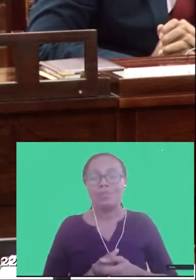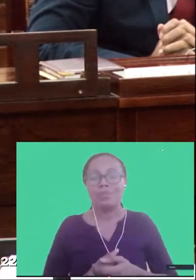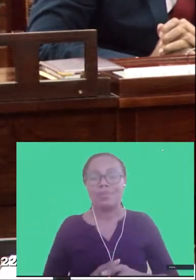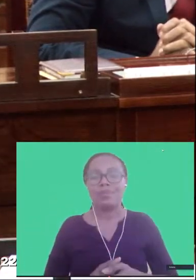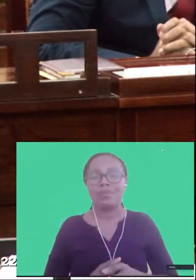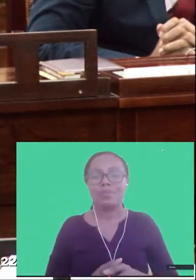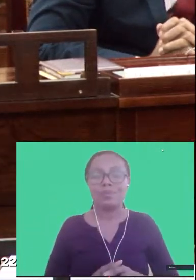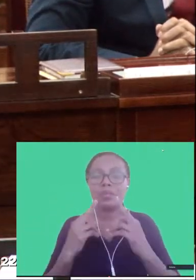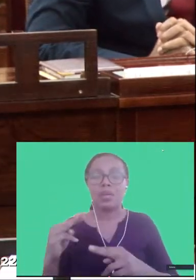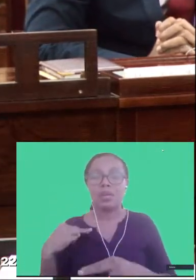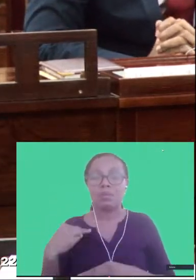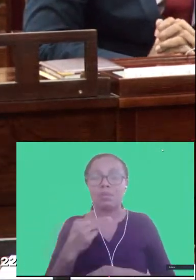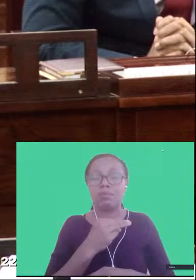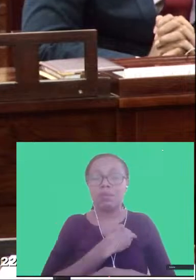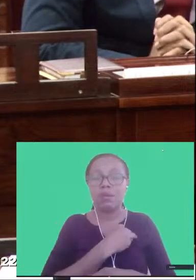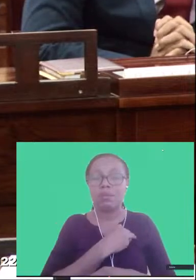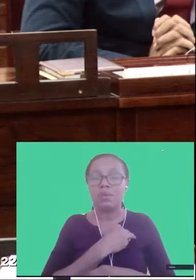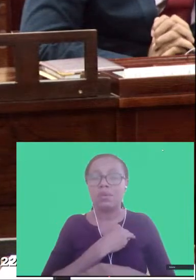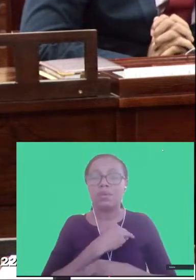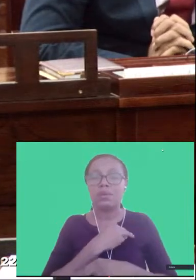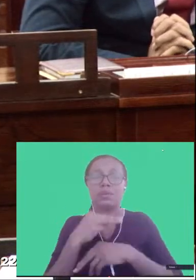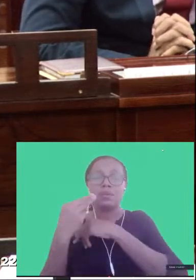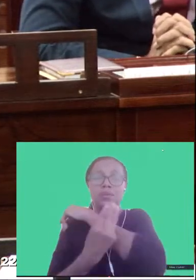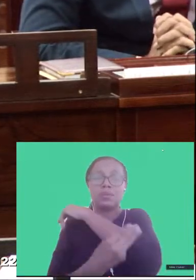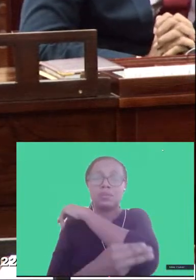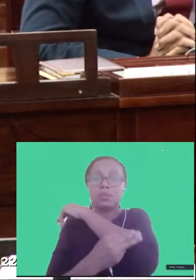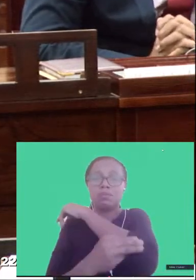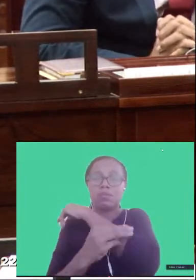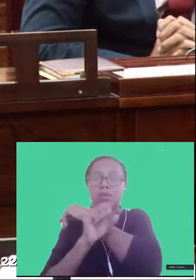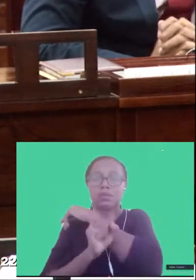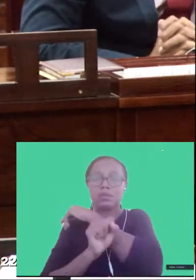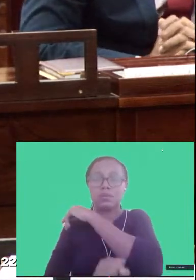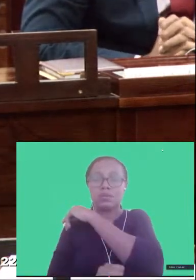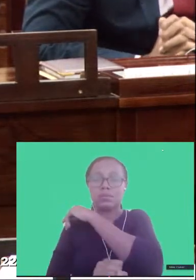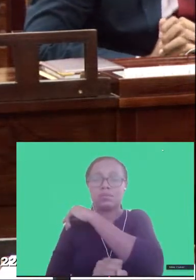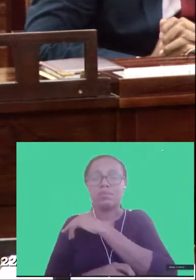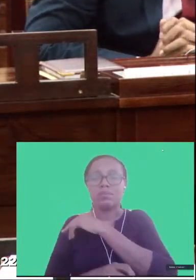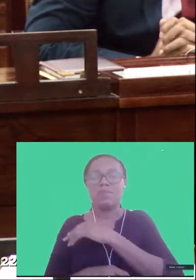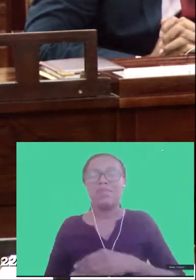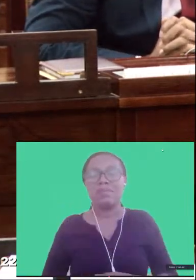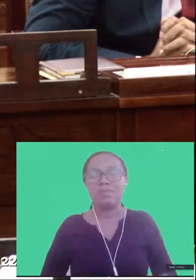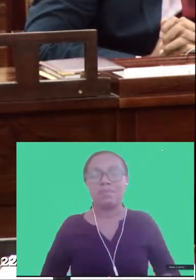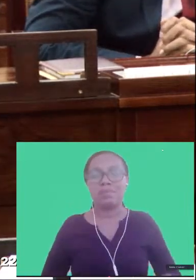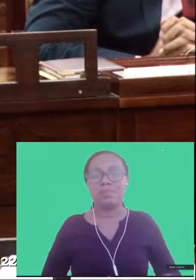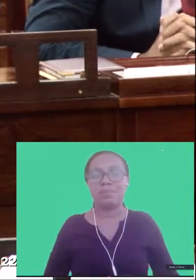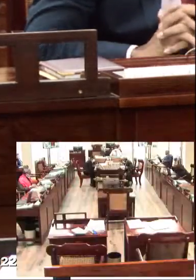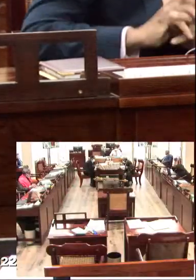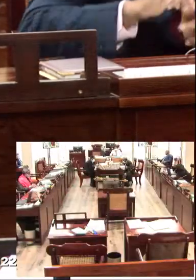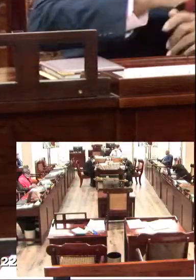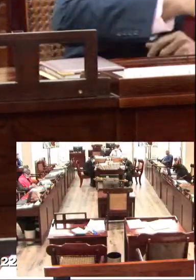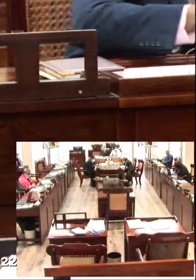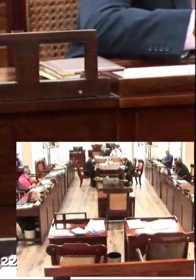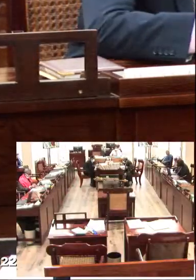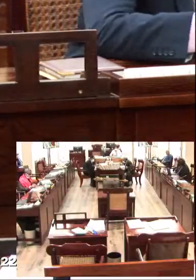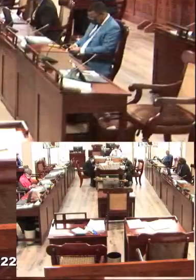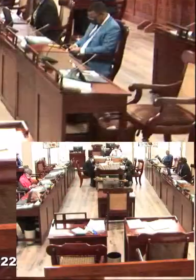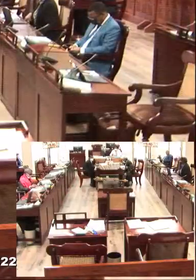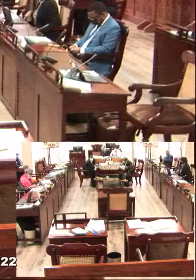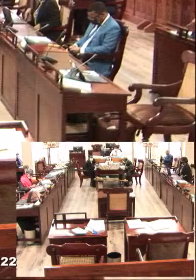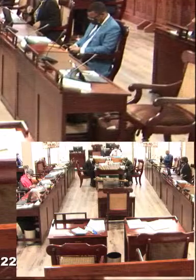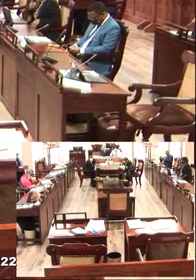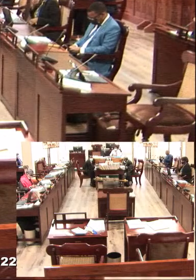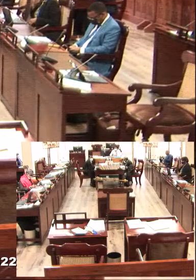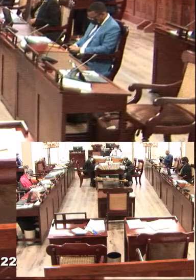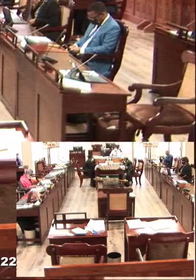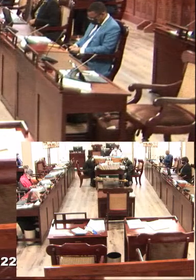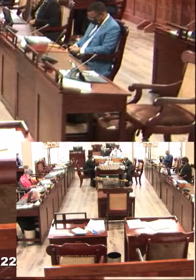Thank you very much, Madam Chair. Good morning to the team from the ministry. I have a comment and a few